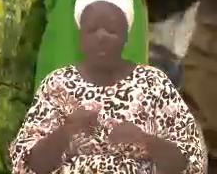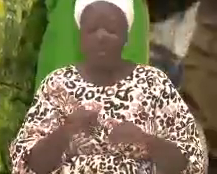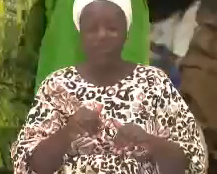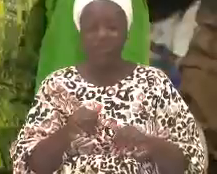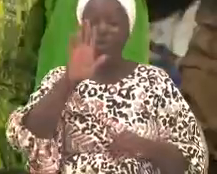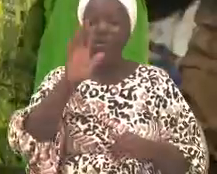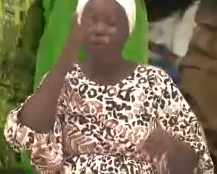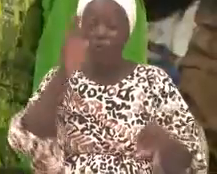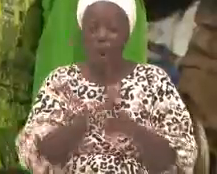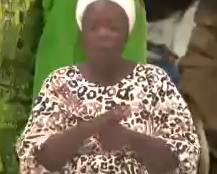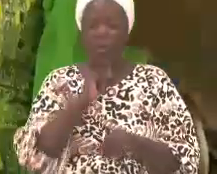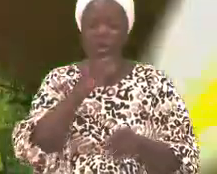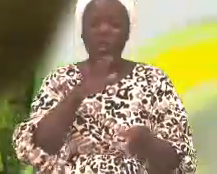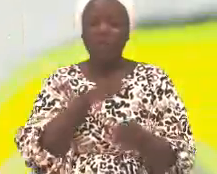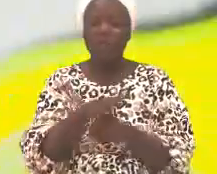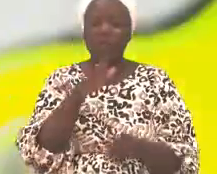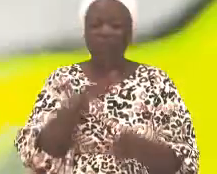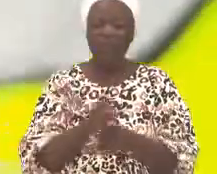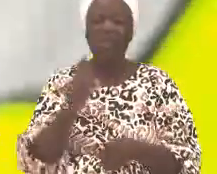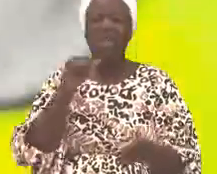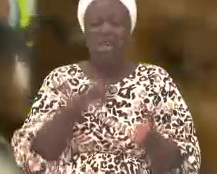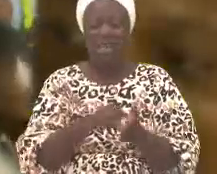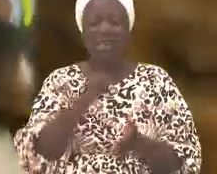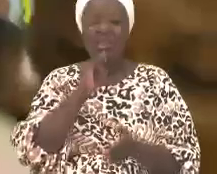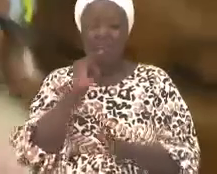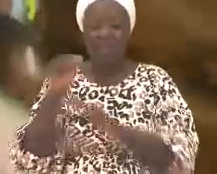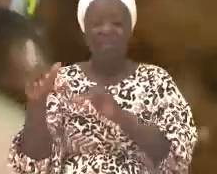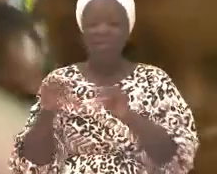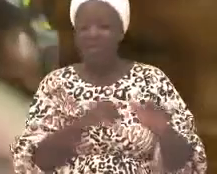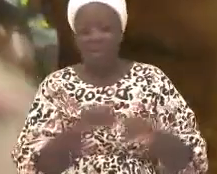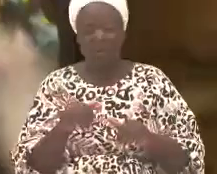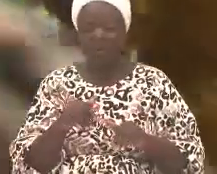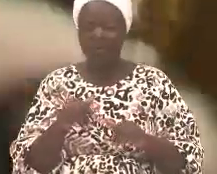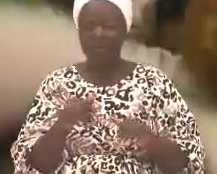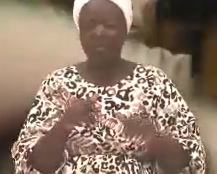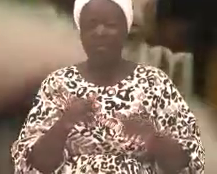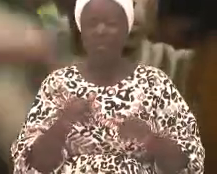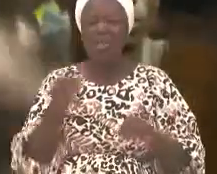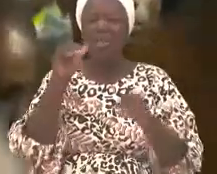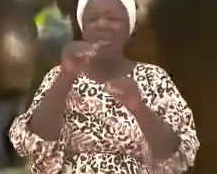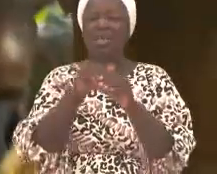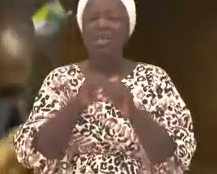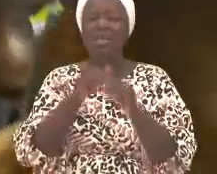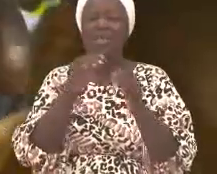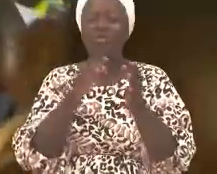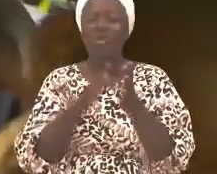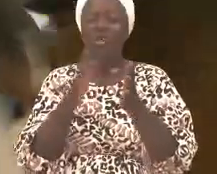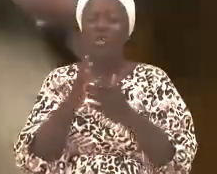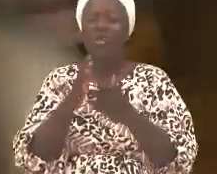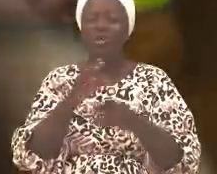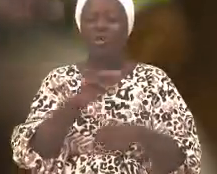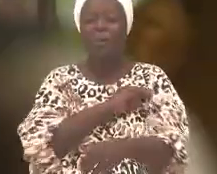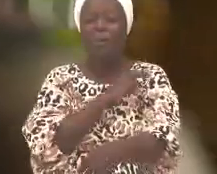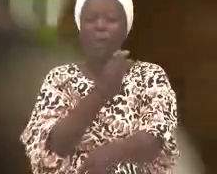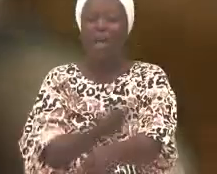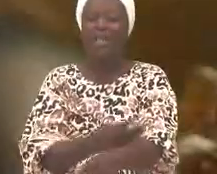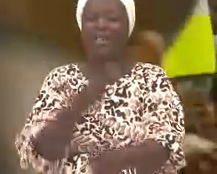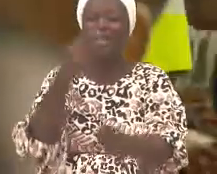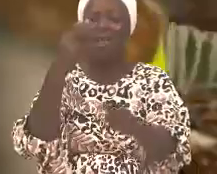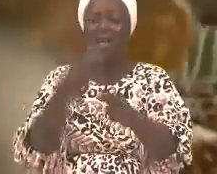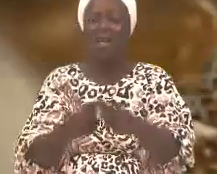is fulfilled. It is done. In Jesus' mighty